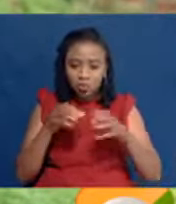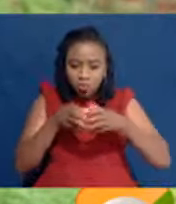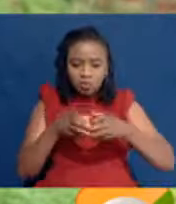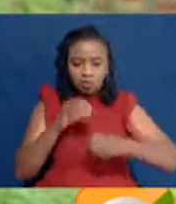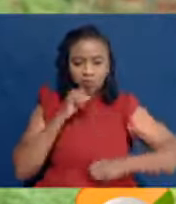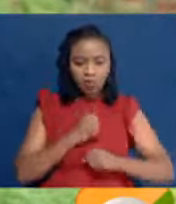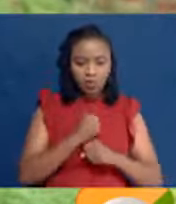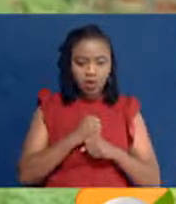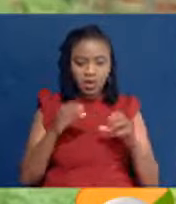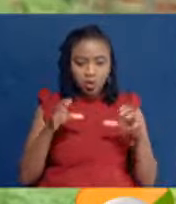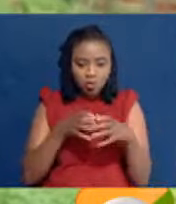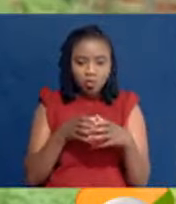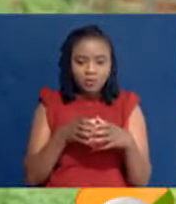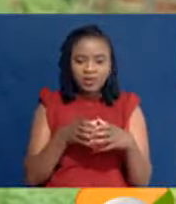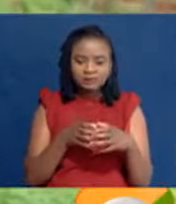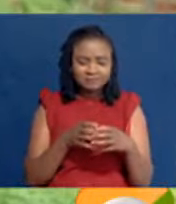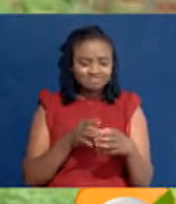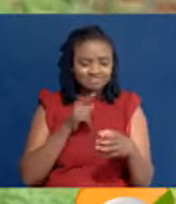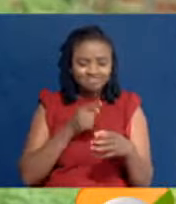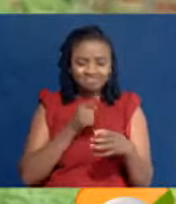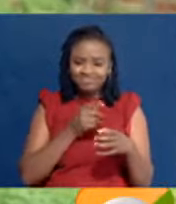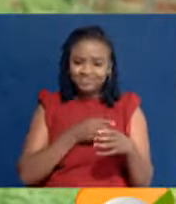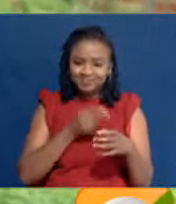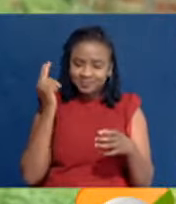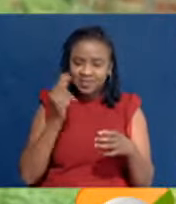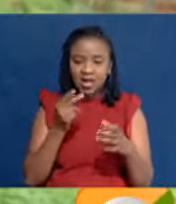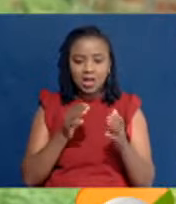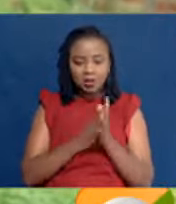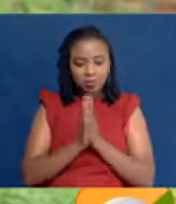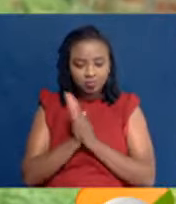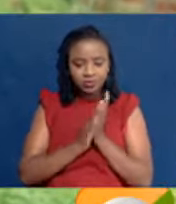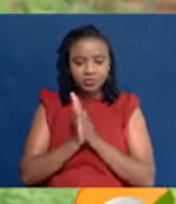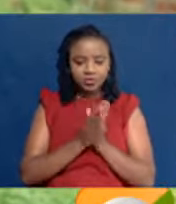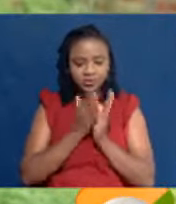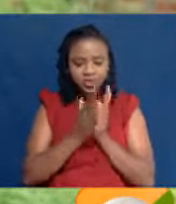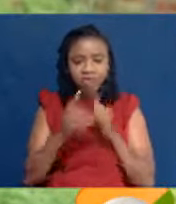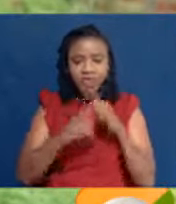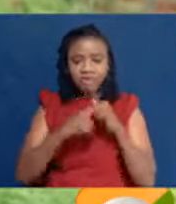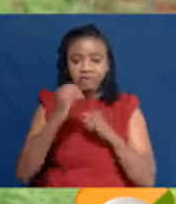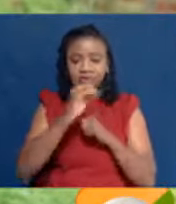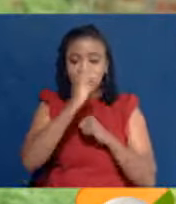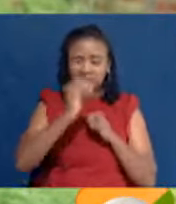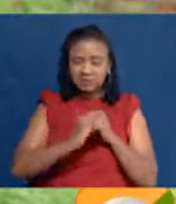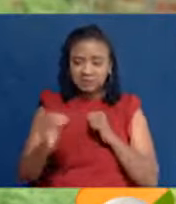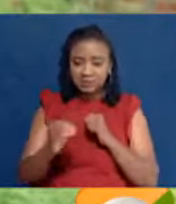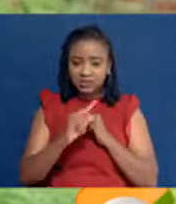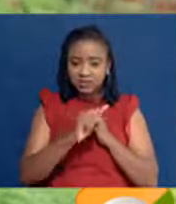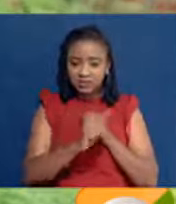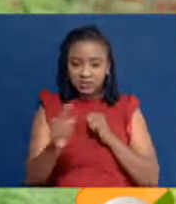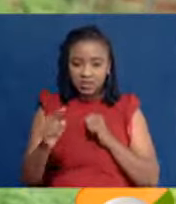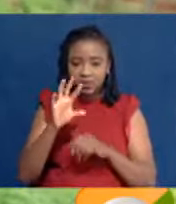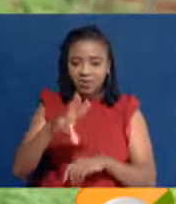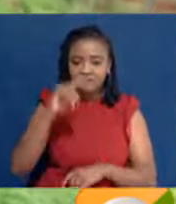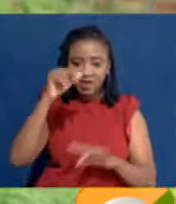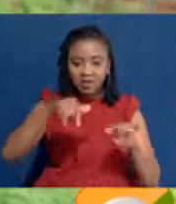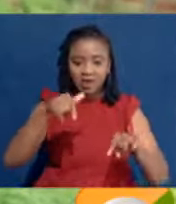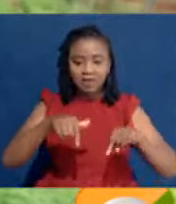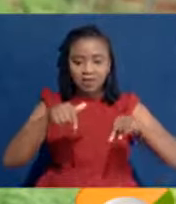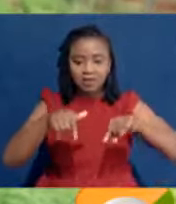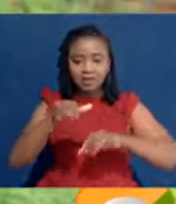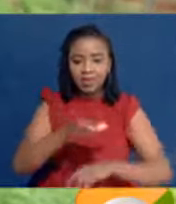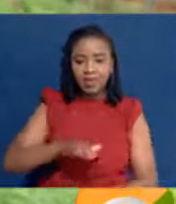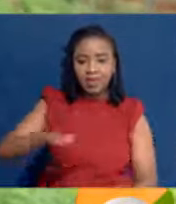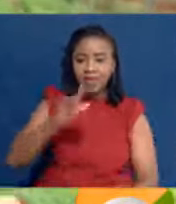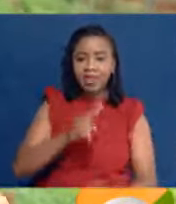The largest renewable energy potential anywhere. 60% of the best solar potential is found here on the continent. But